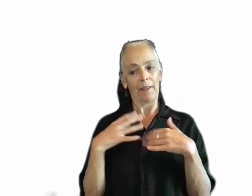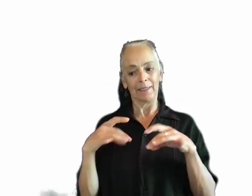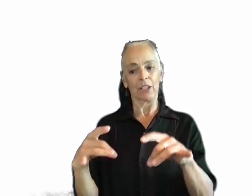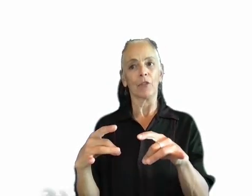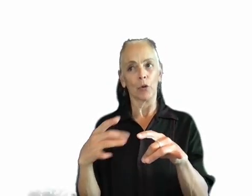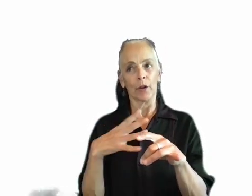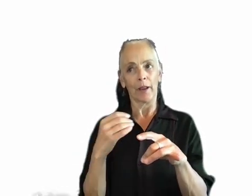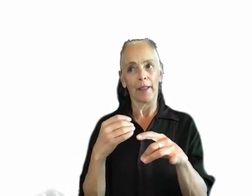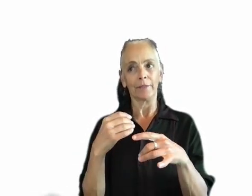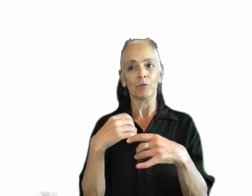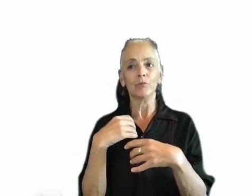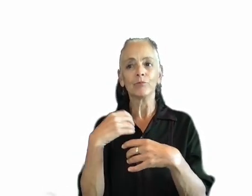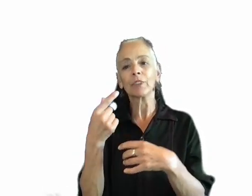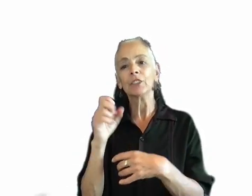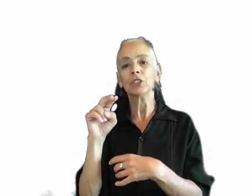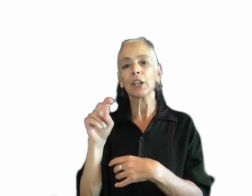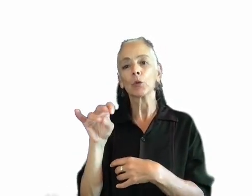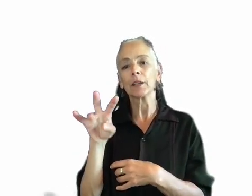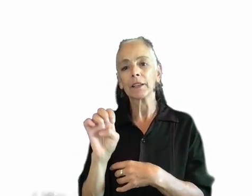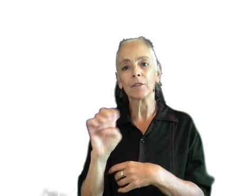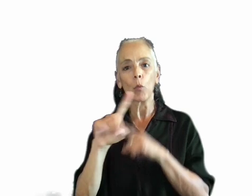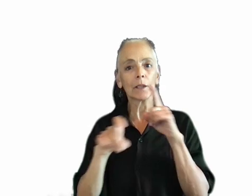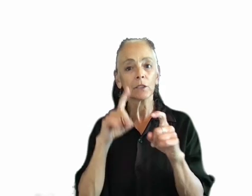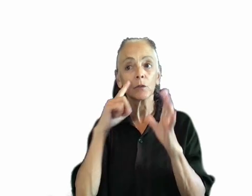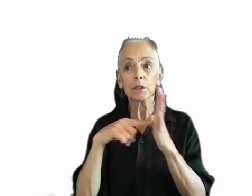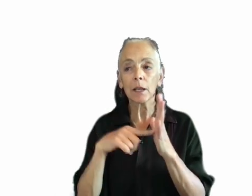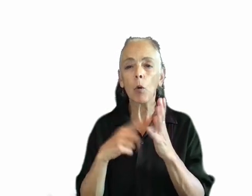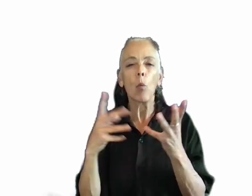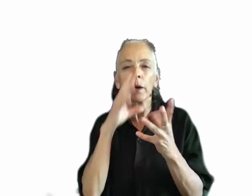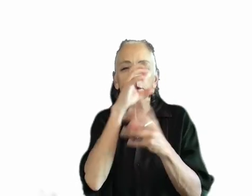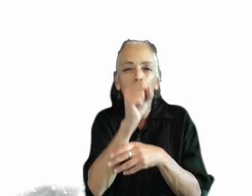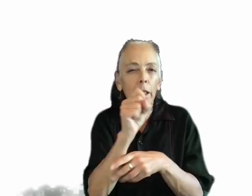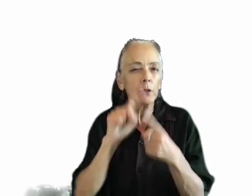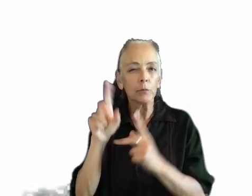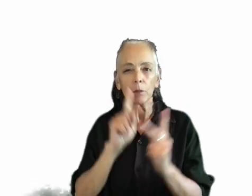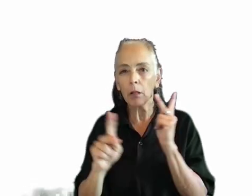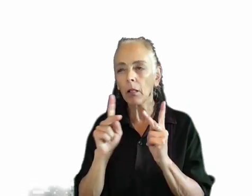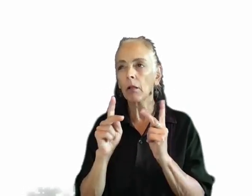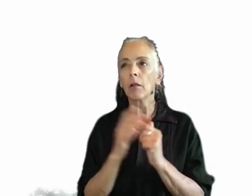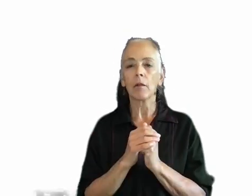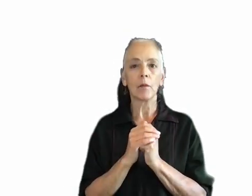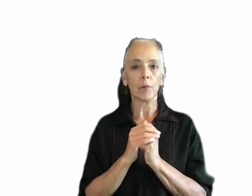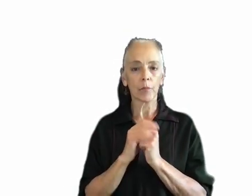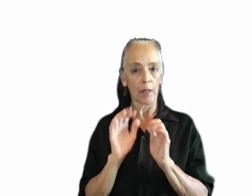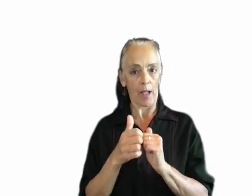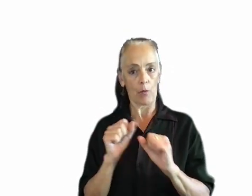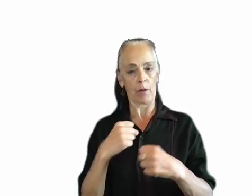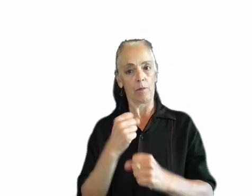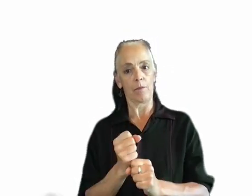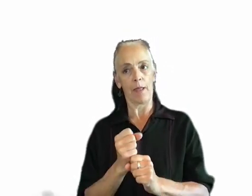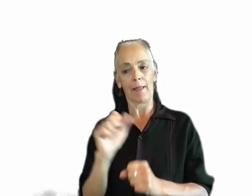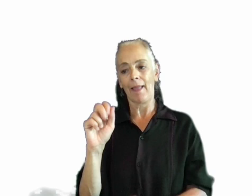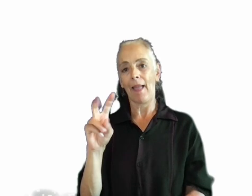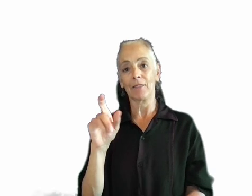generative oriented questions about like you know what what's appealing to people and and and how perhaps to make the